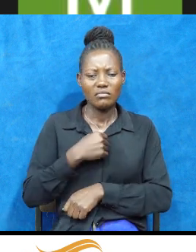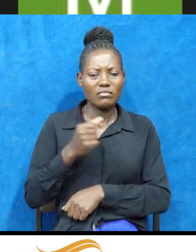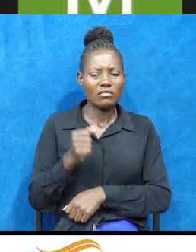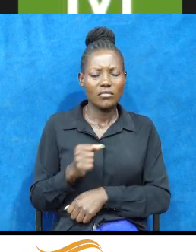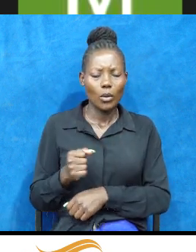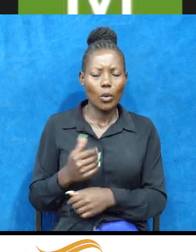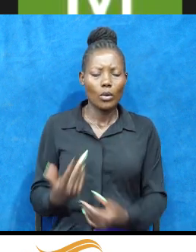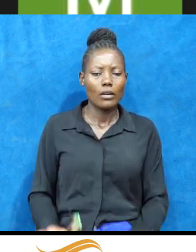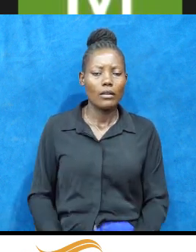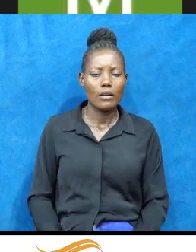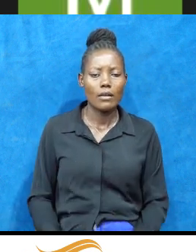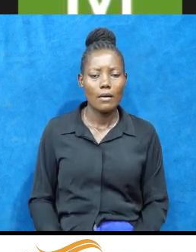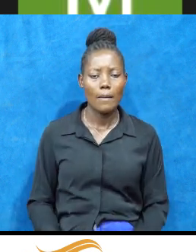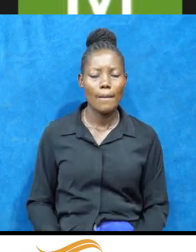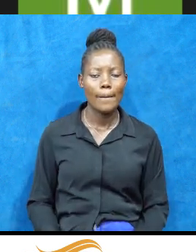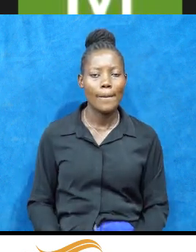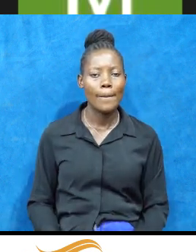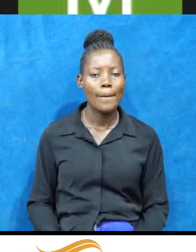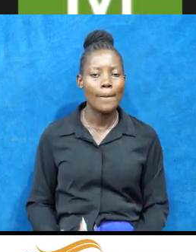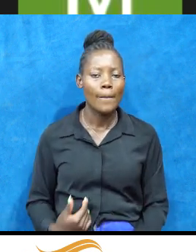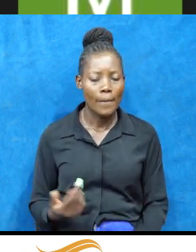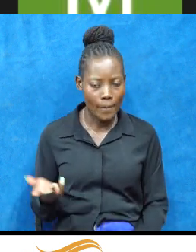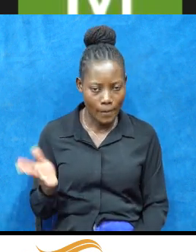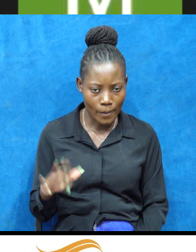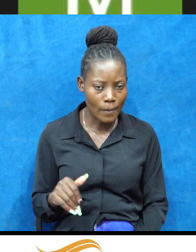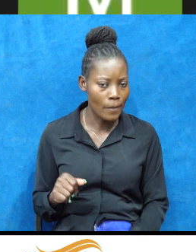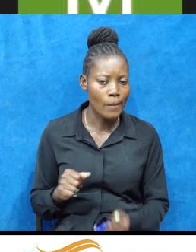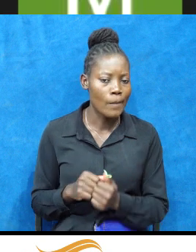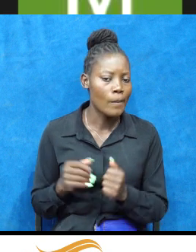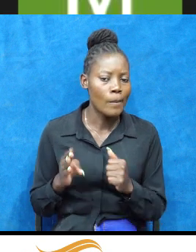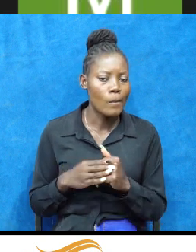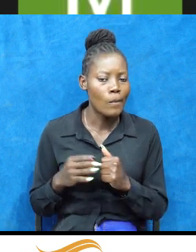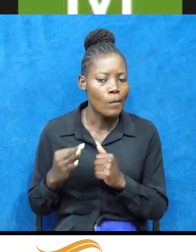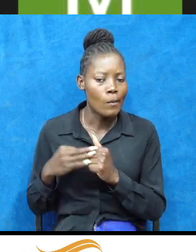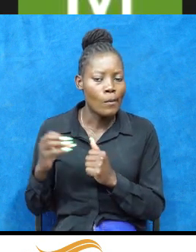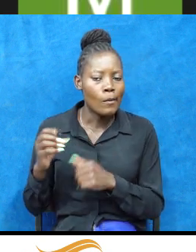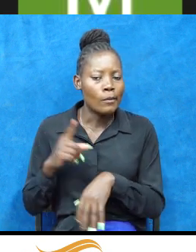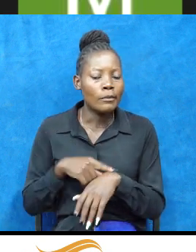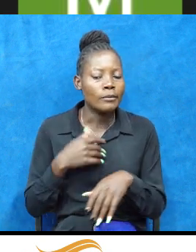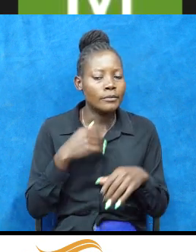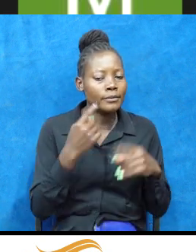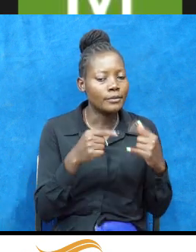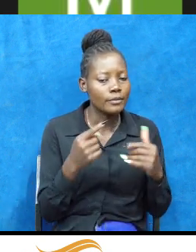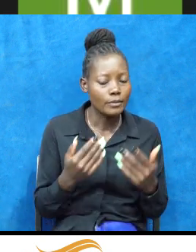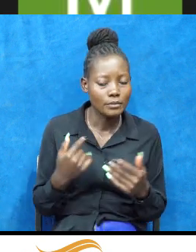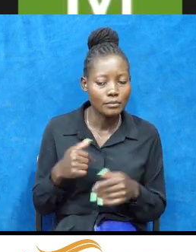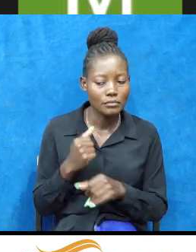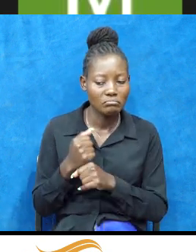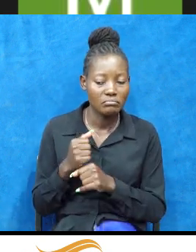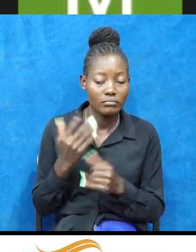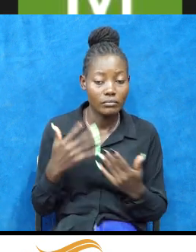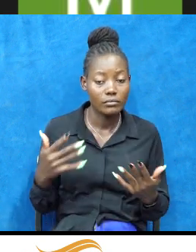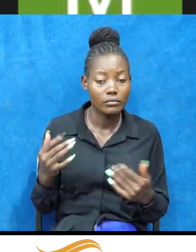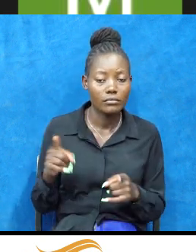So I'm an older coach, and I came up in the 80s. That's when I was competing, 70s and 80s. And, we did things a